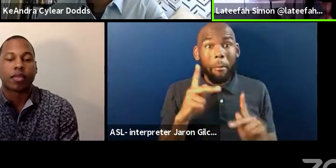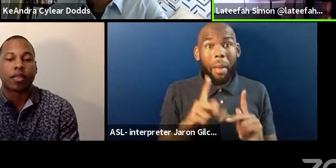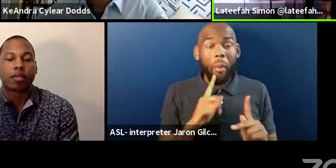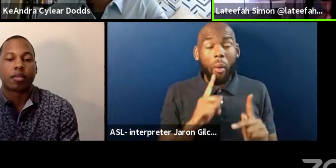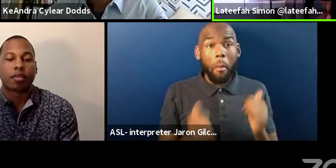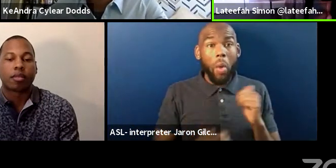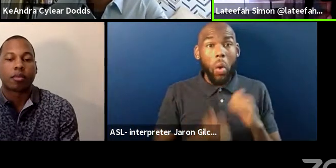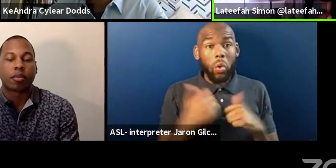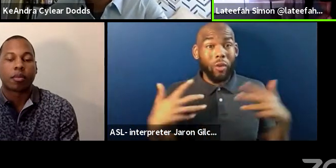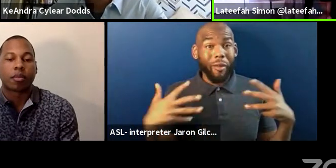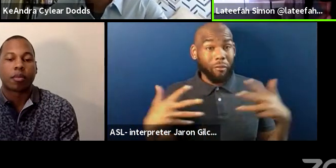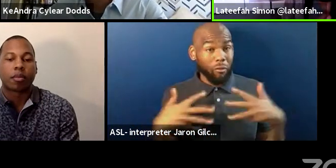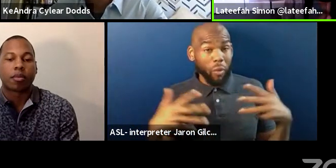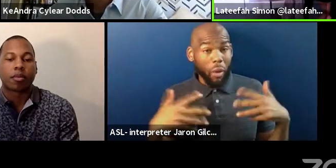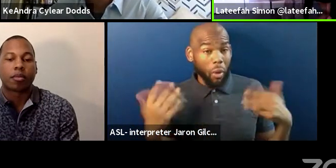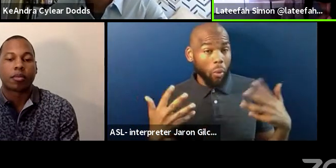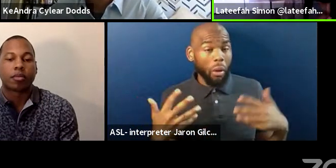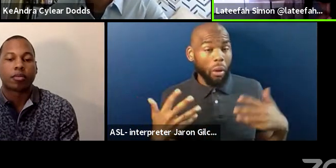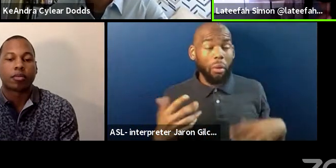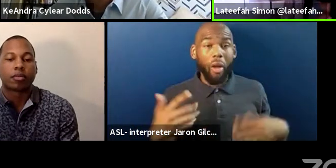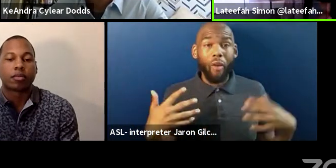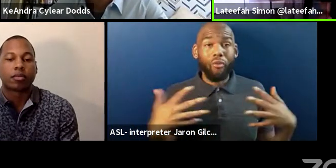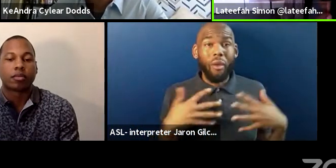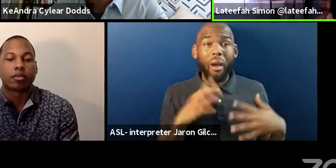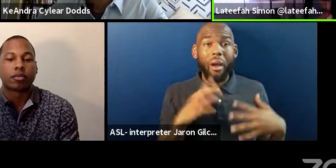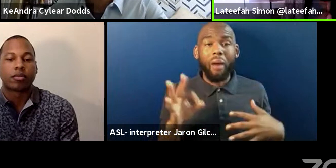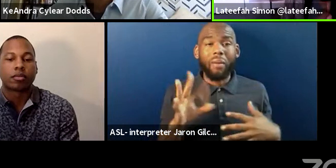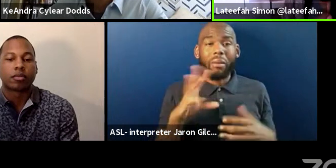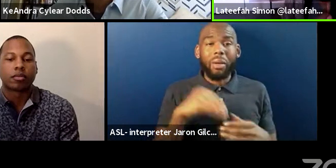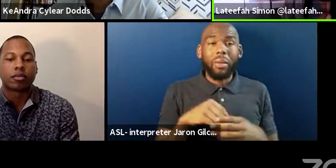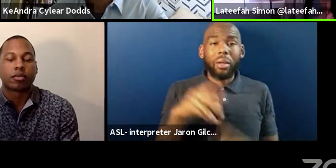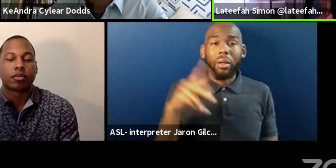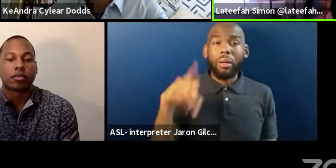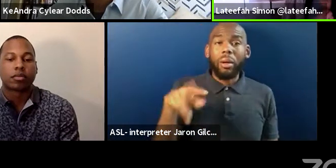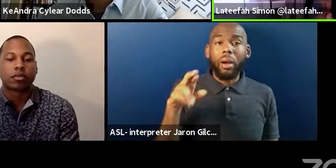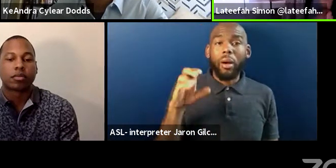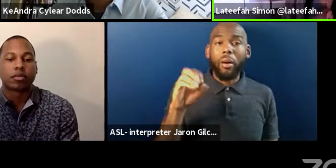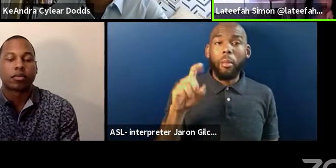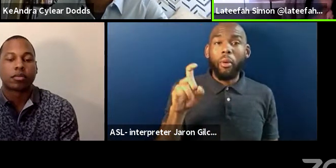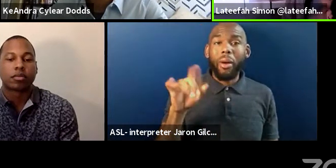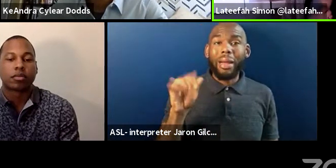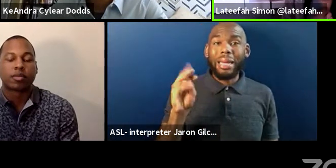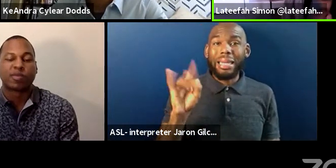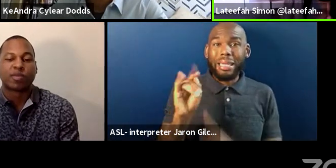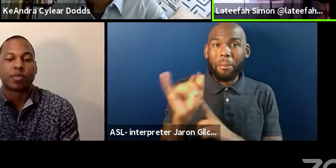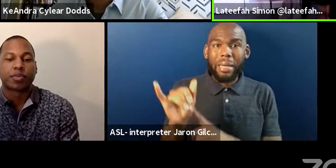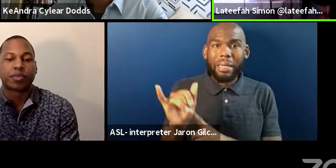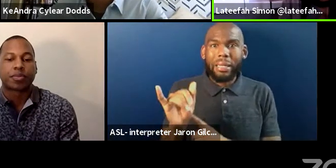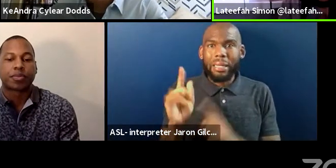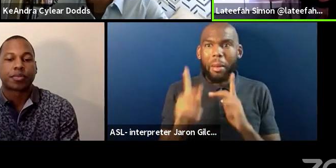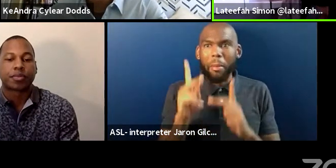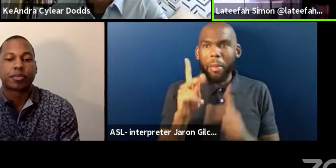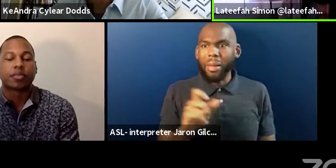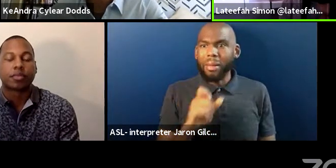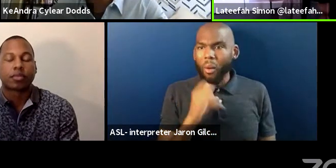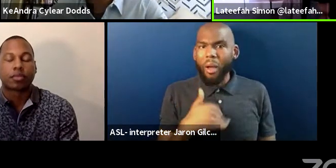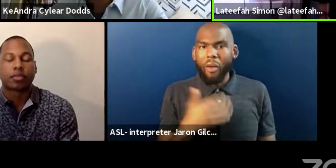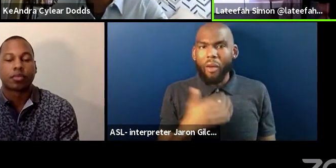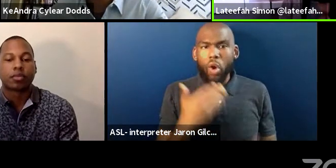is they're afraid of being in proximity with someone who's unhoused or someone who's not having a good mental health